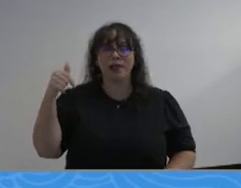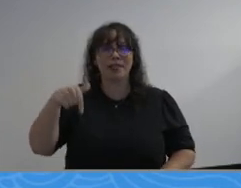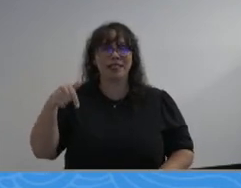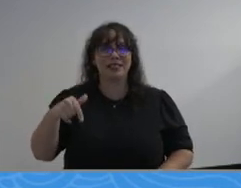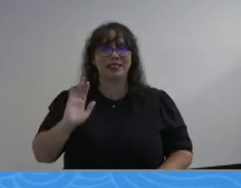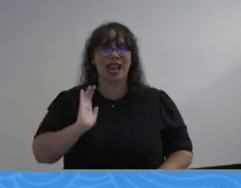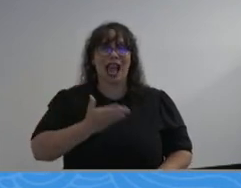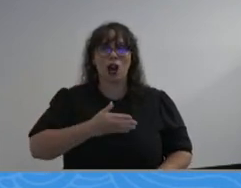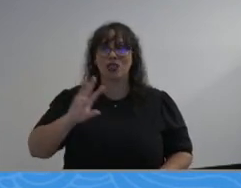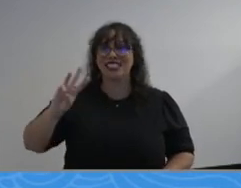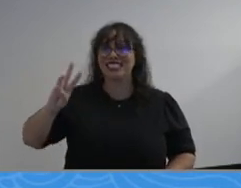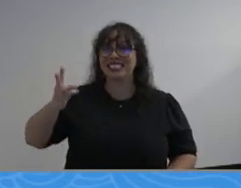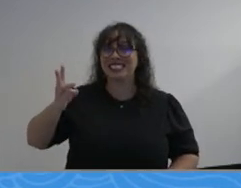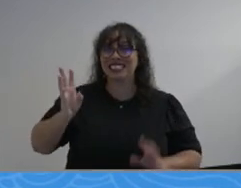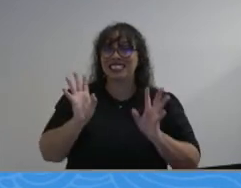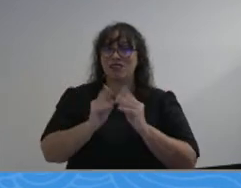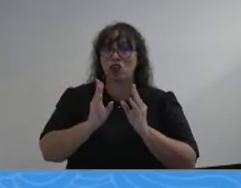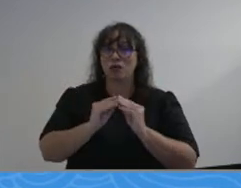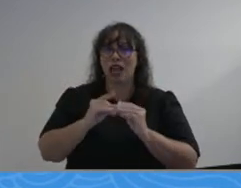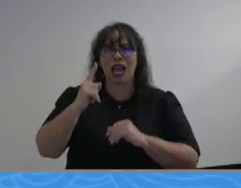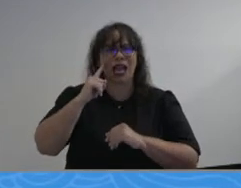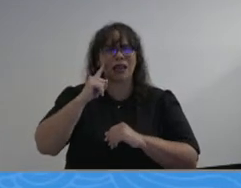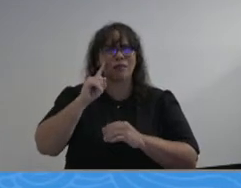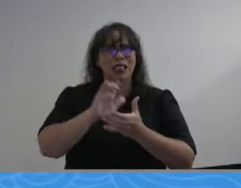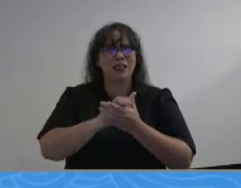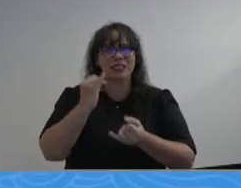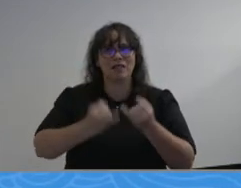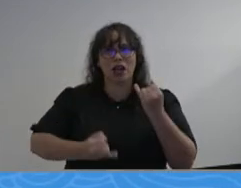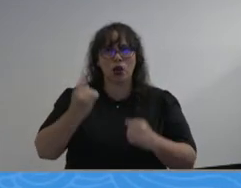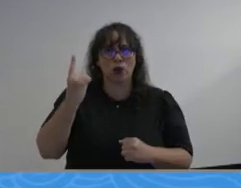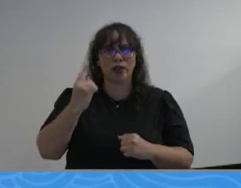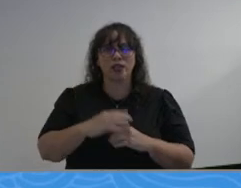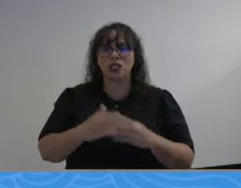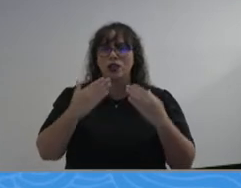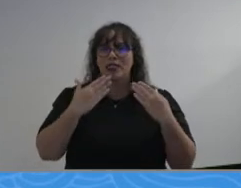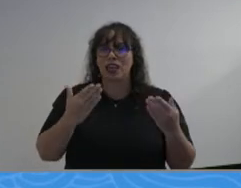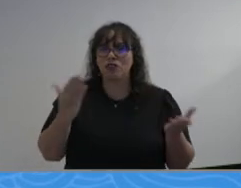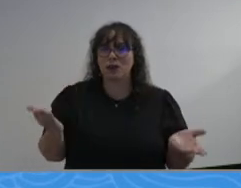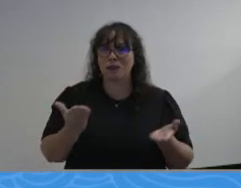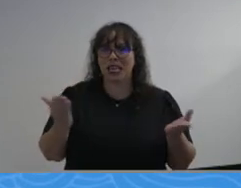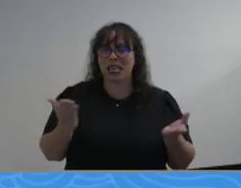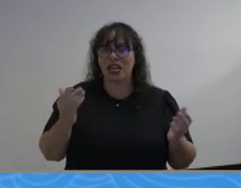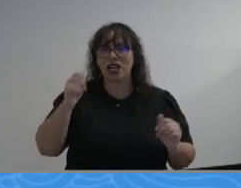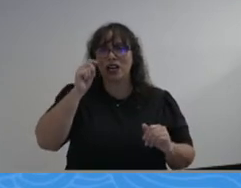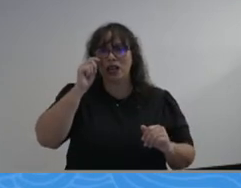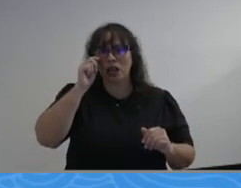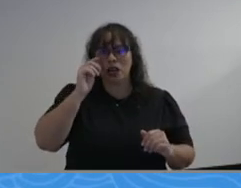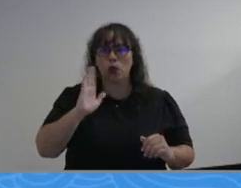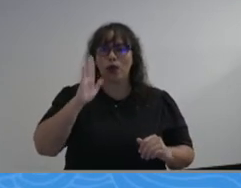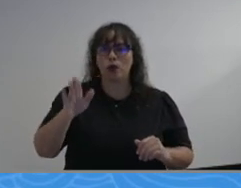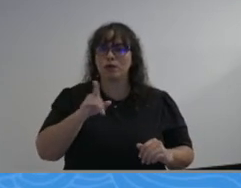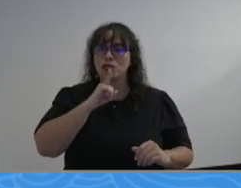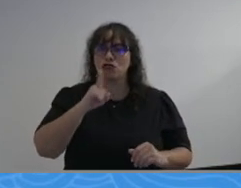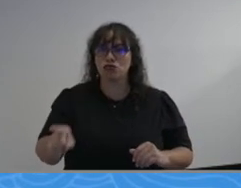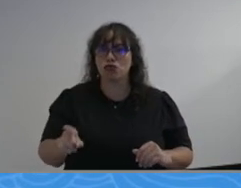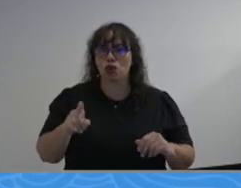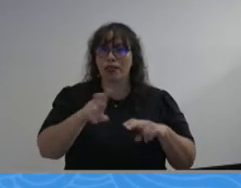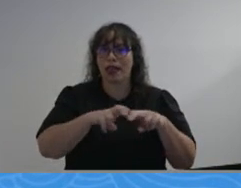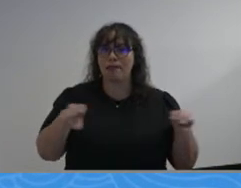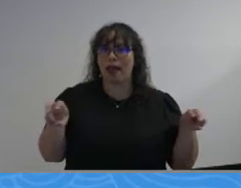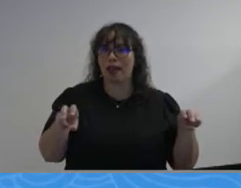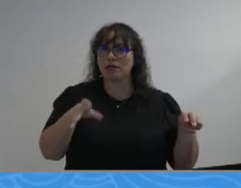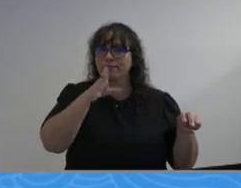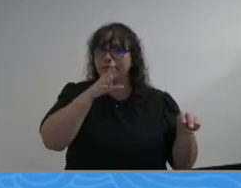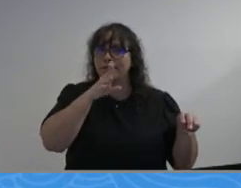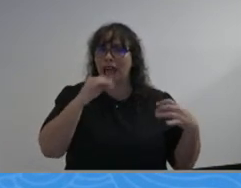our sixth forum. I believe it's our final forum. So thank you for being here. And we will make sure that the panelists that are speaking